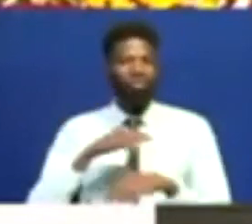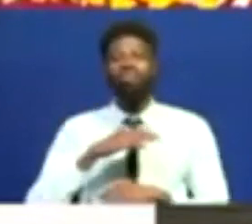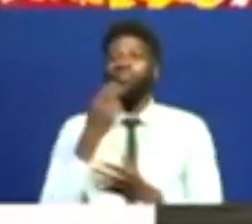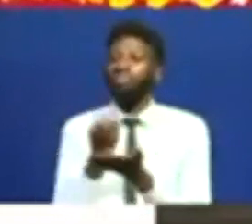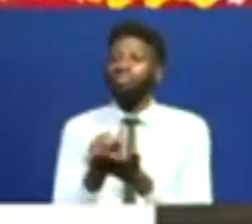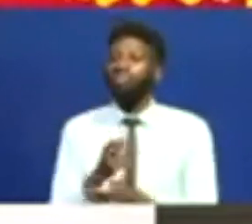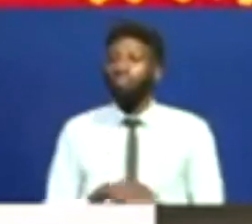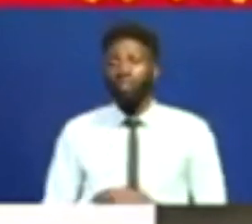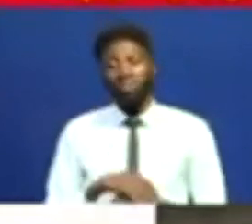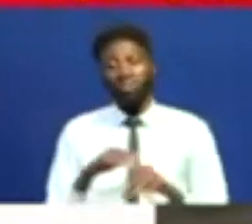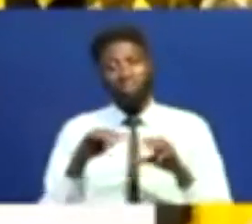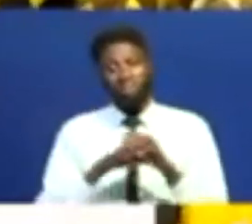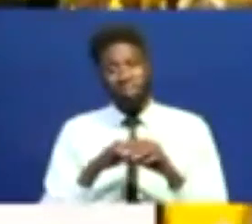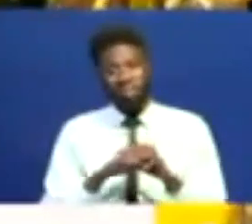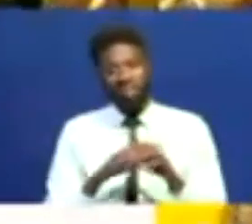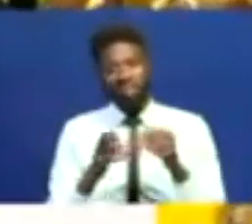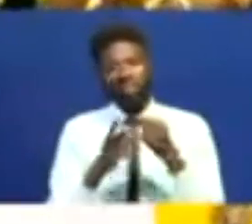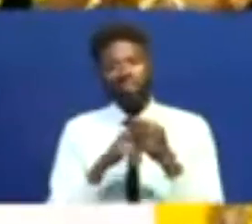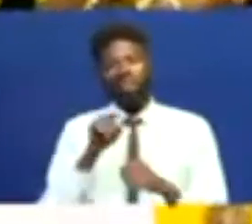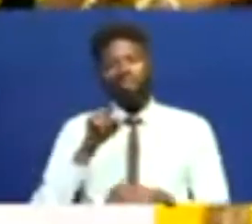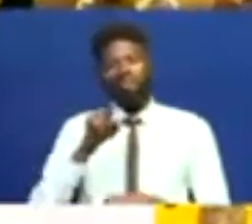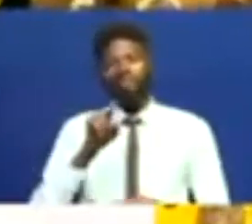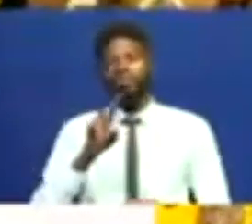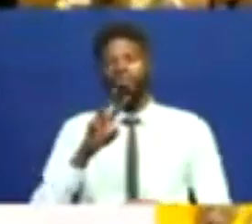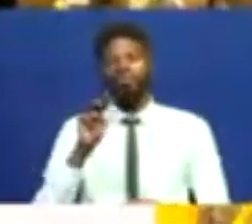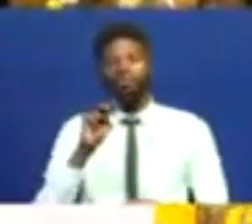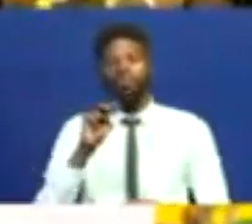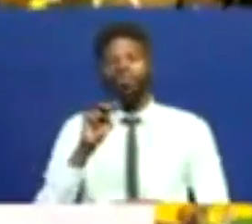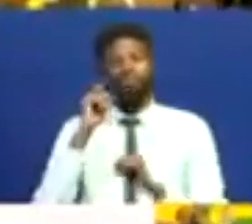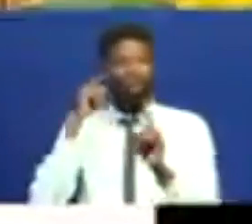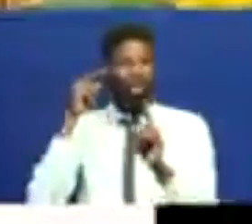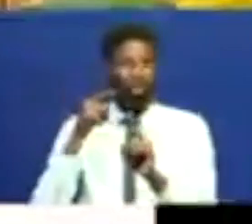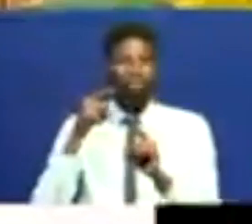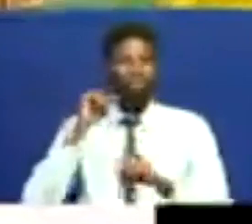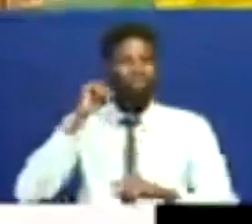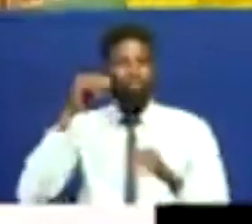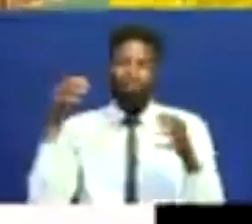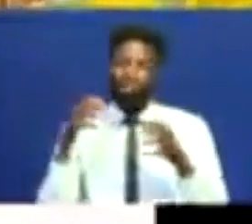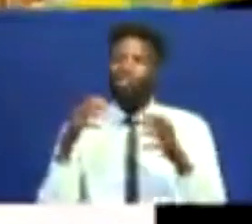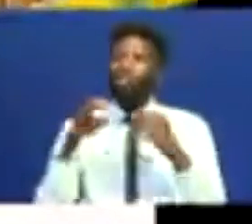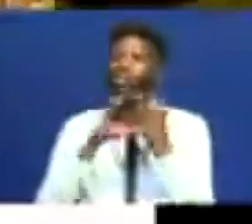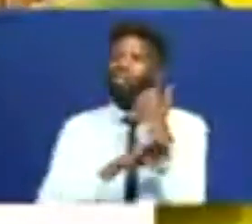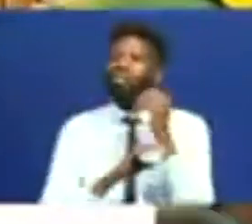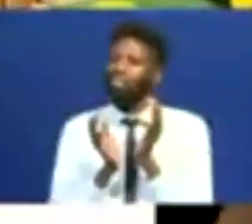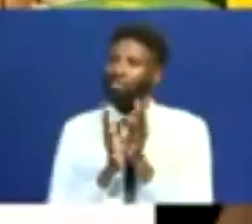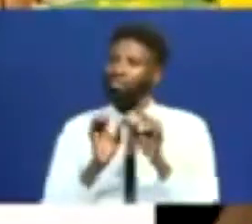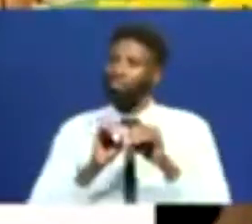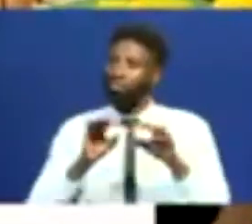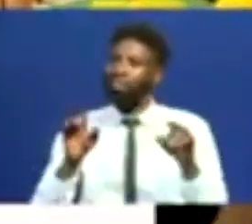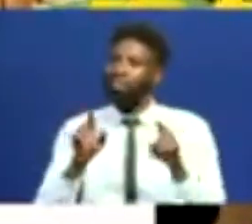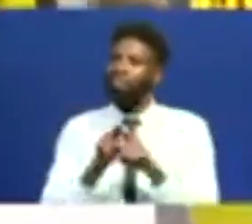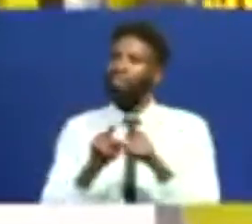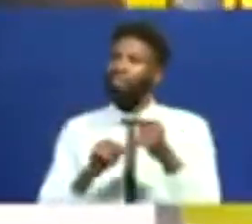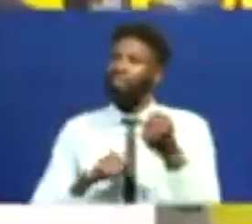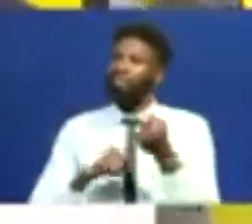of 7.2 million resolved to popularize the party countrywide, establish resilient party structures, and support